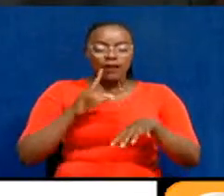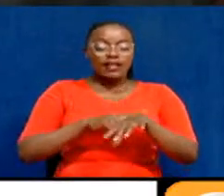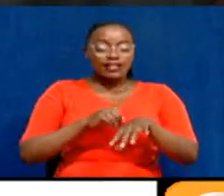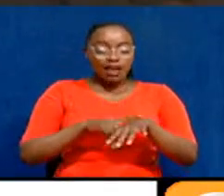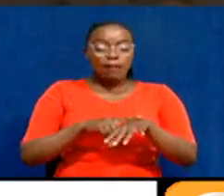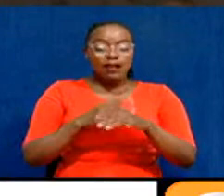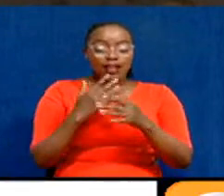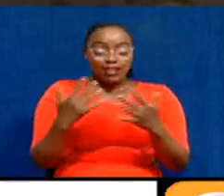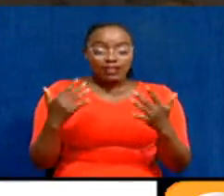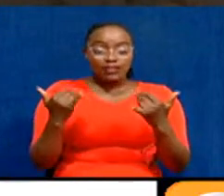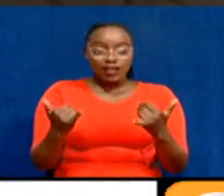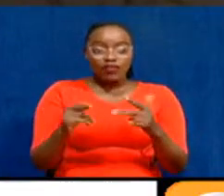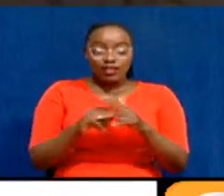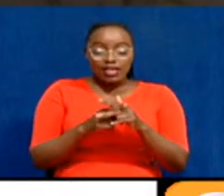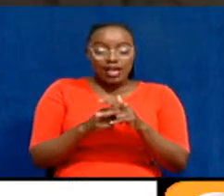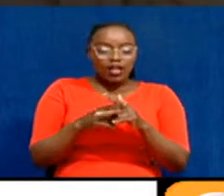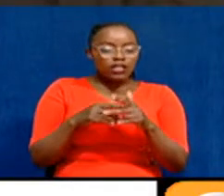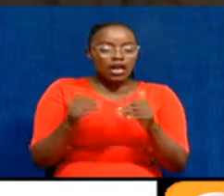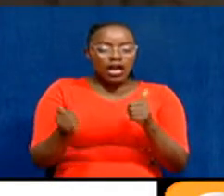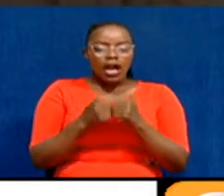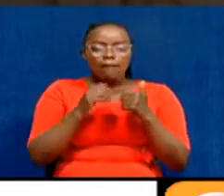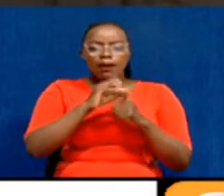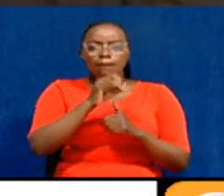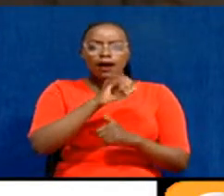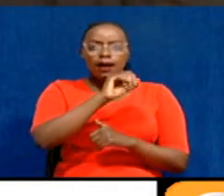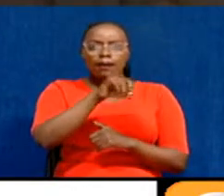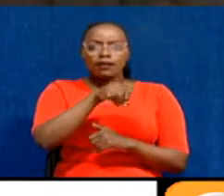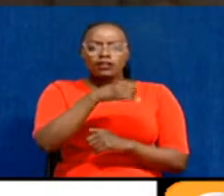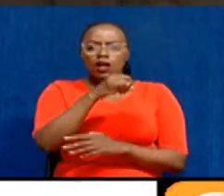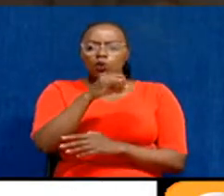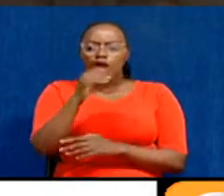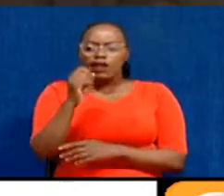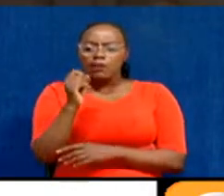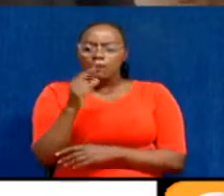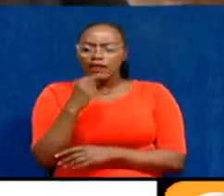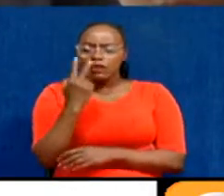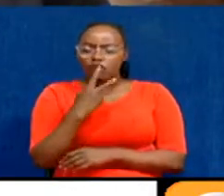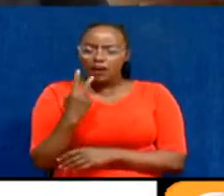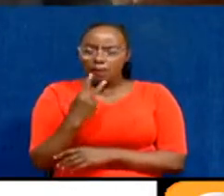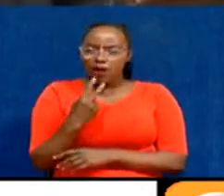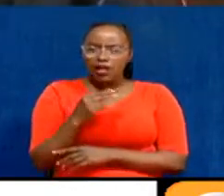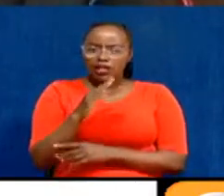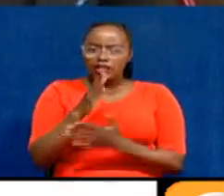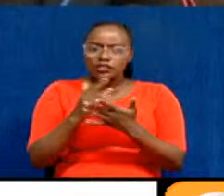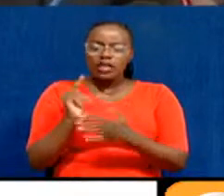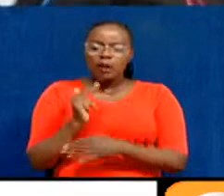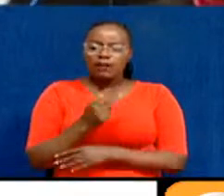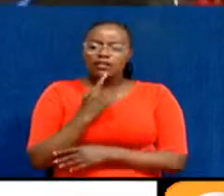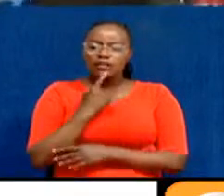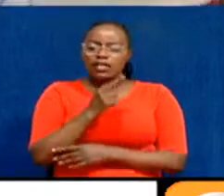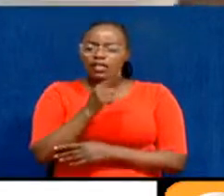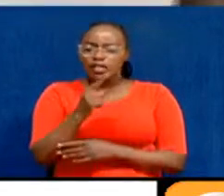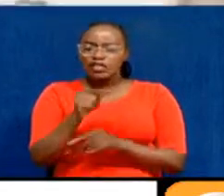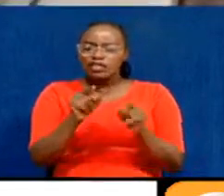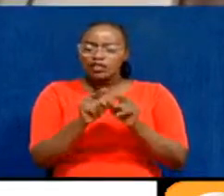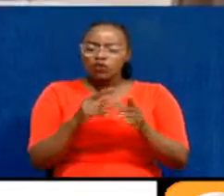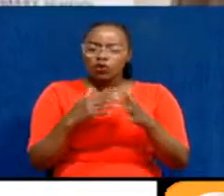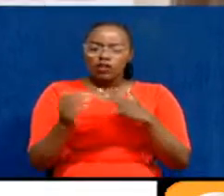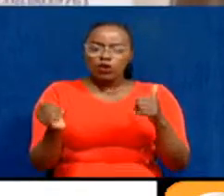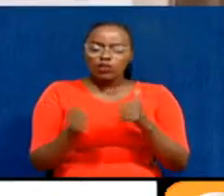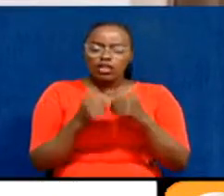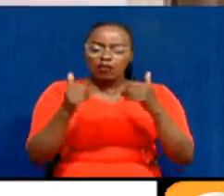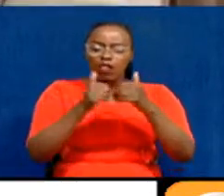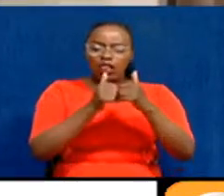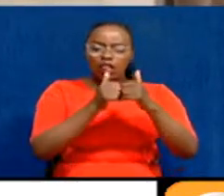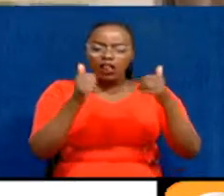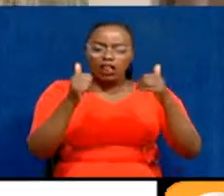things started looking the way they did in January, February, and some of us could tell with the purge that was